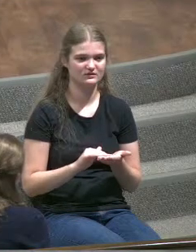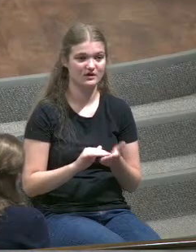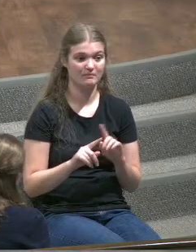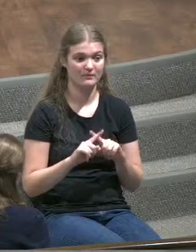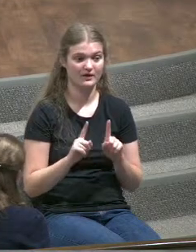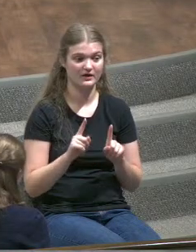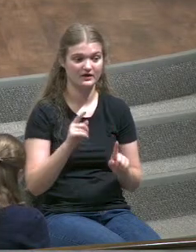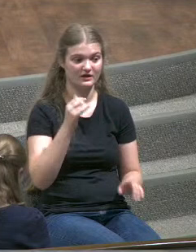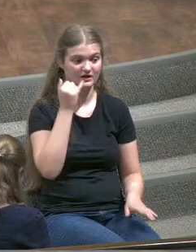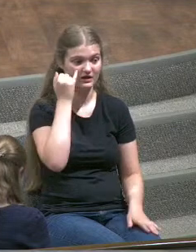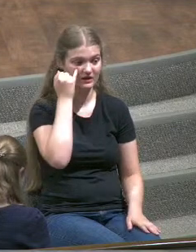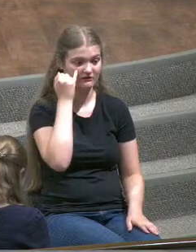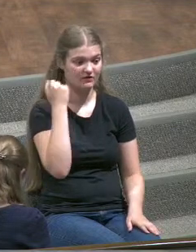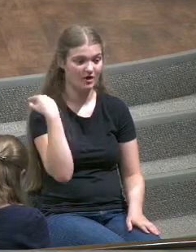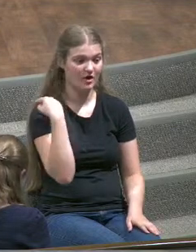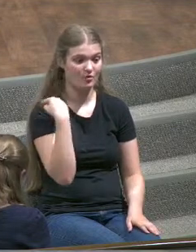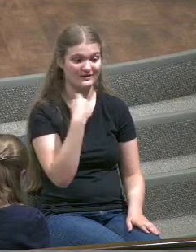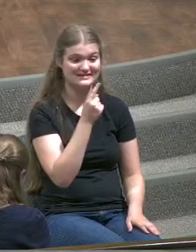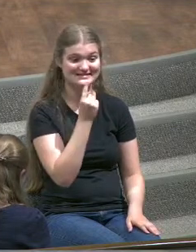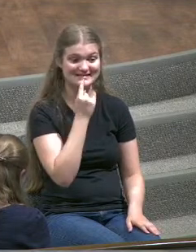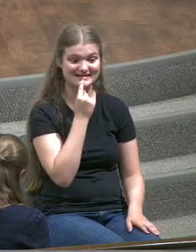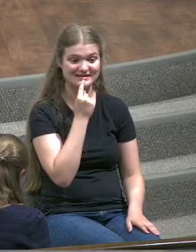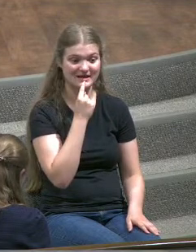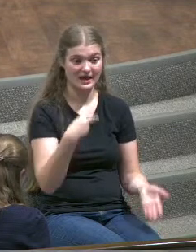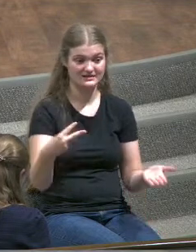But if you say, get up and walk,